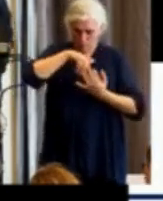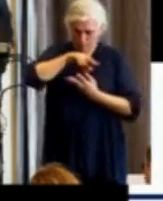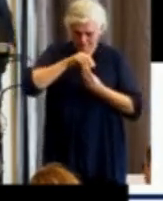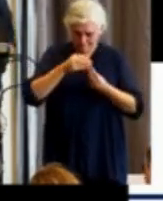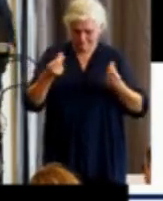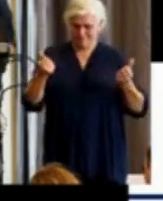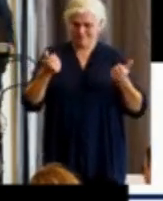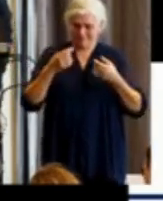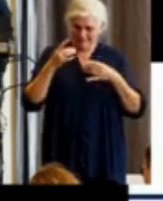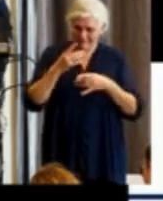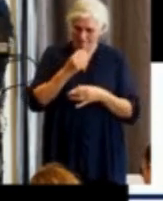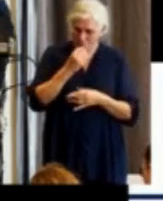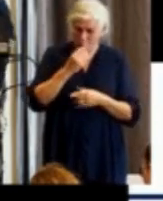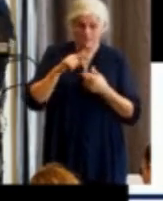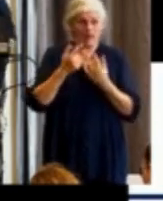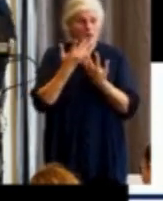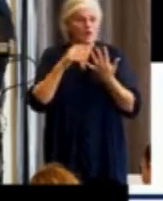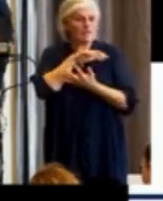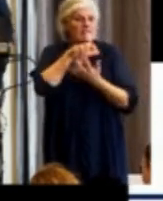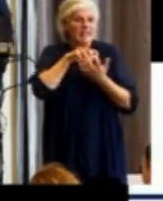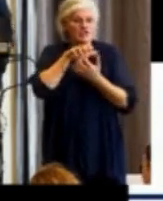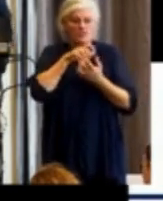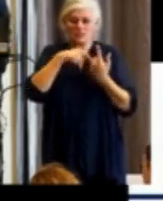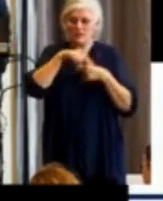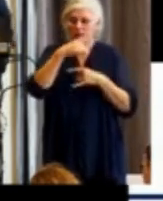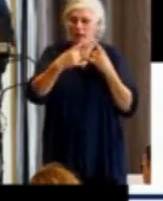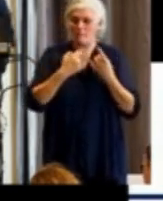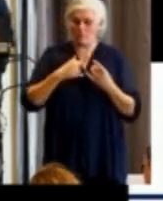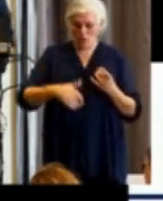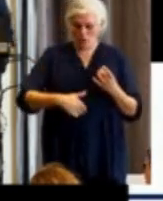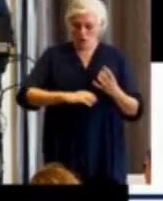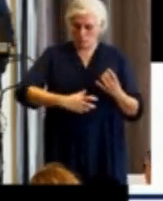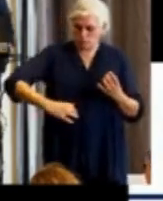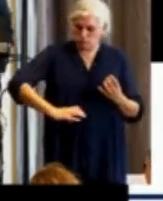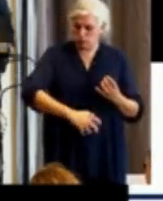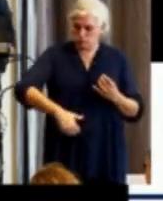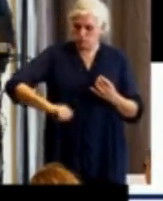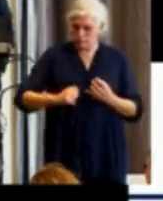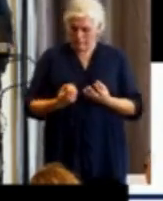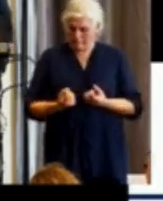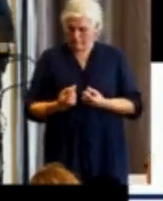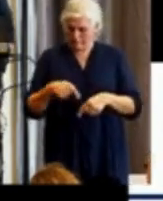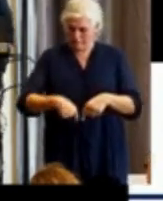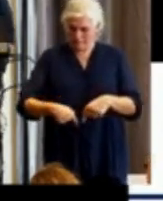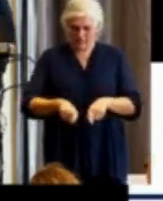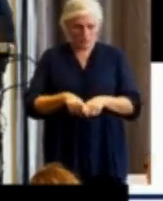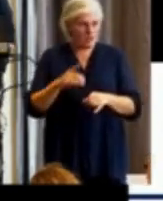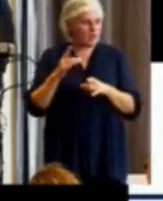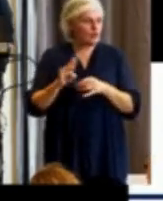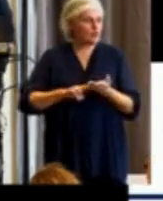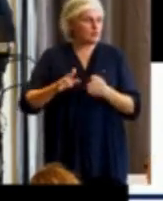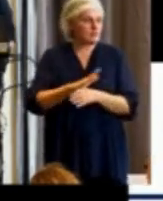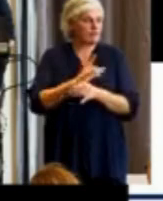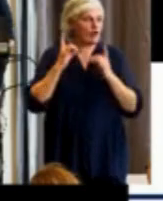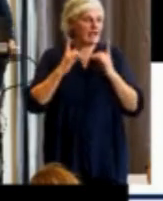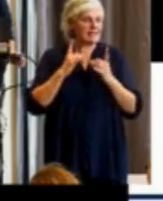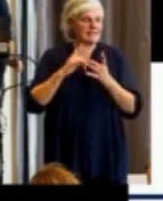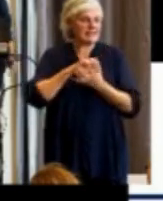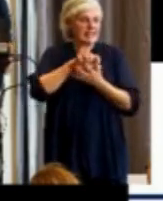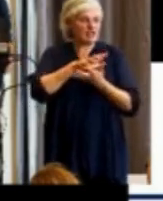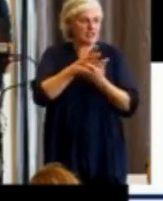there are a lot of that digestion is done by your gut microbiome as well. So it's really useful for healthy digestion of